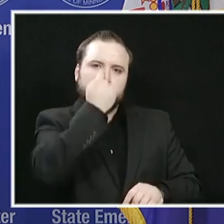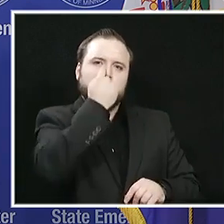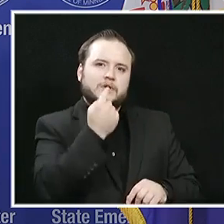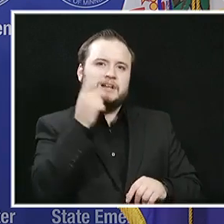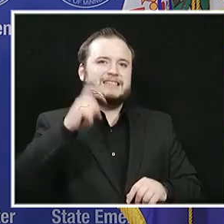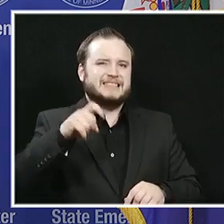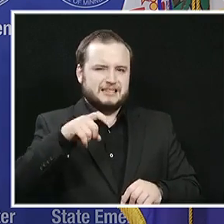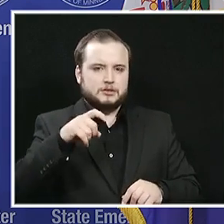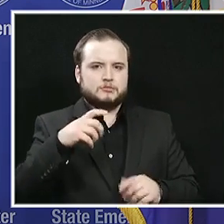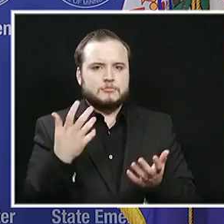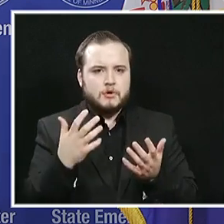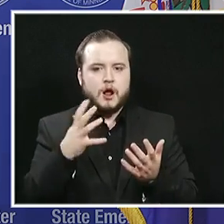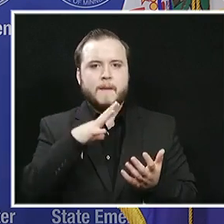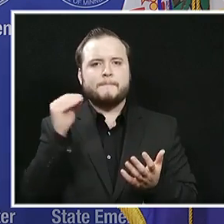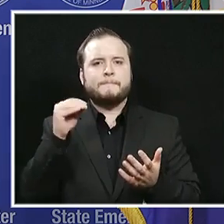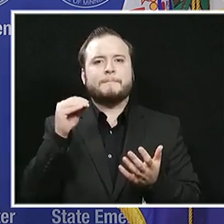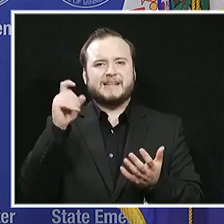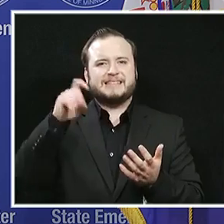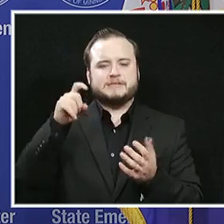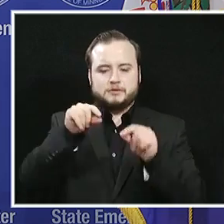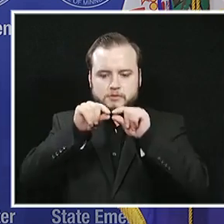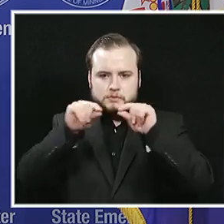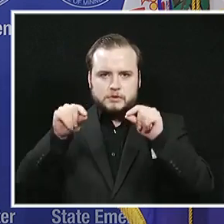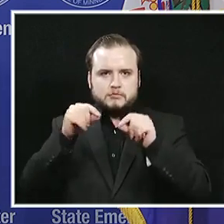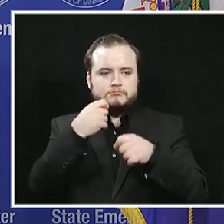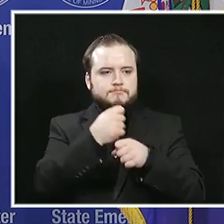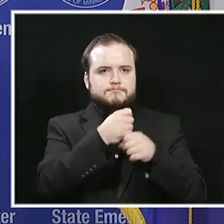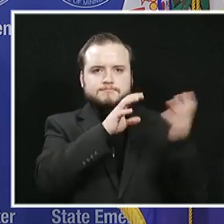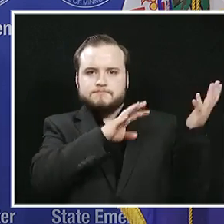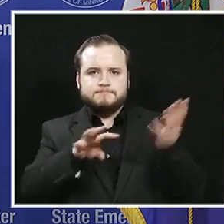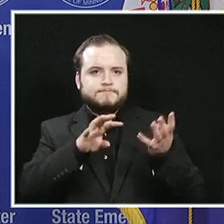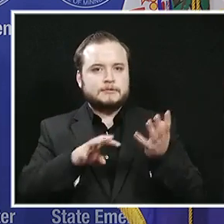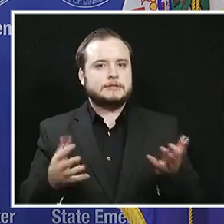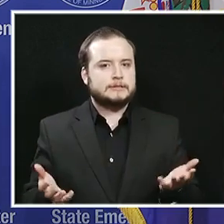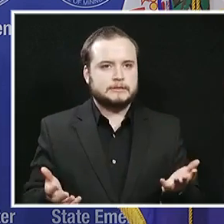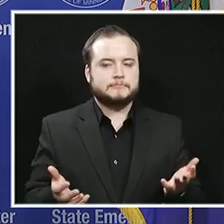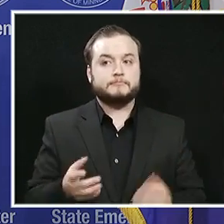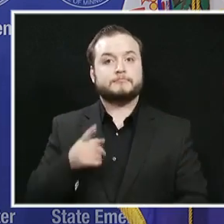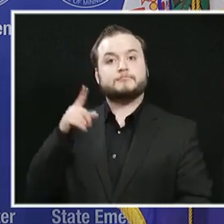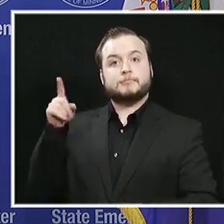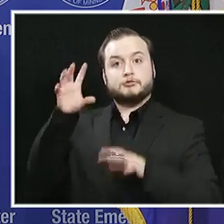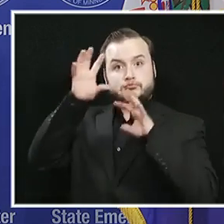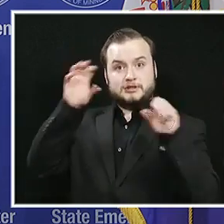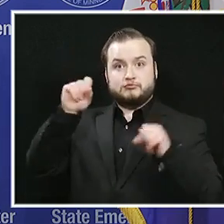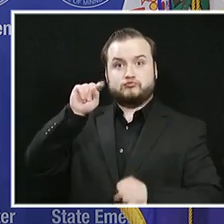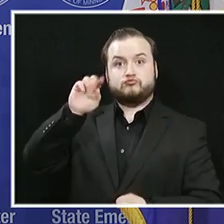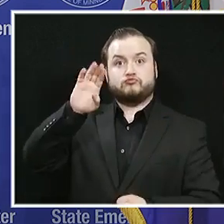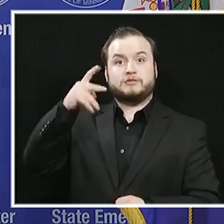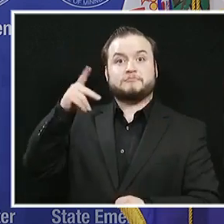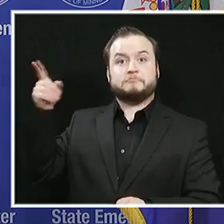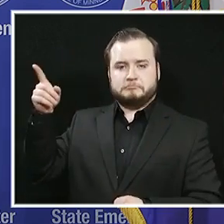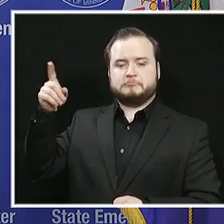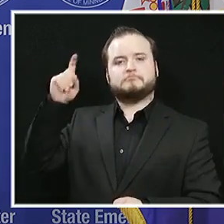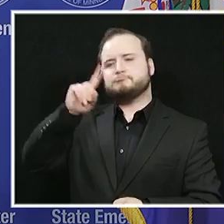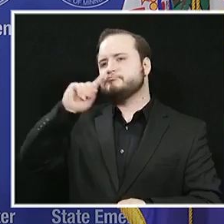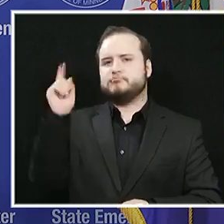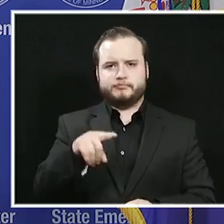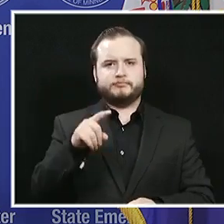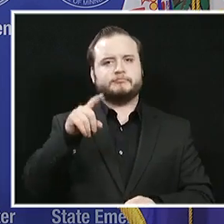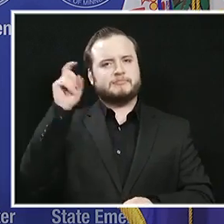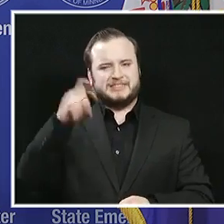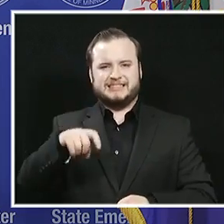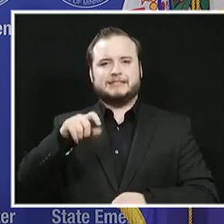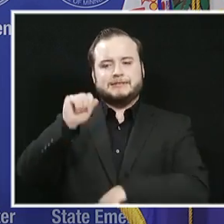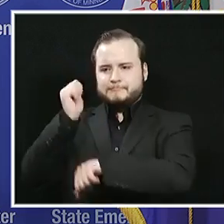last evening, President Trump announced that he has authorized the use of the Defense Production Act for swabs. That's a great partnership. It'll help us out. I